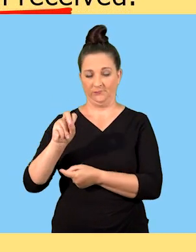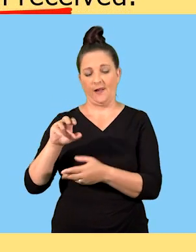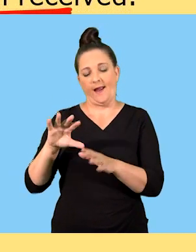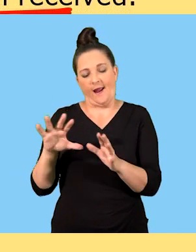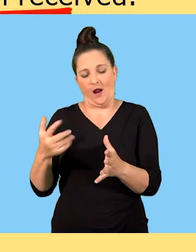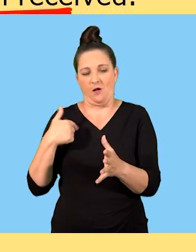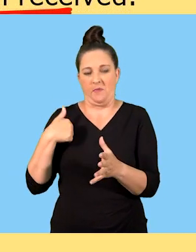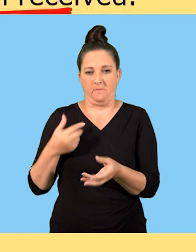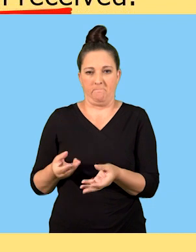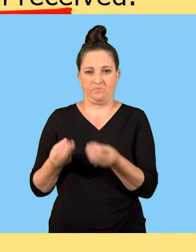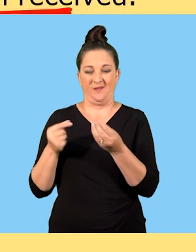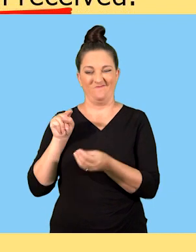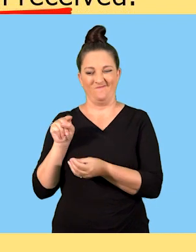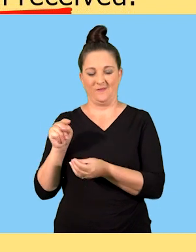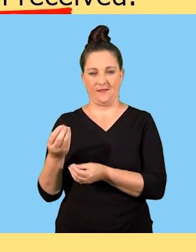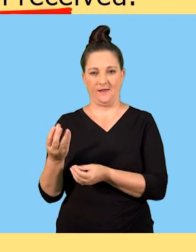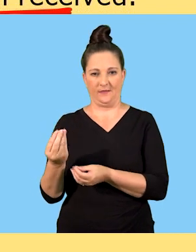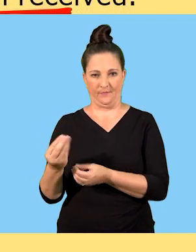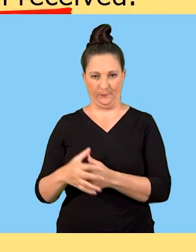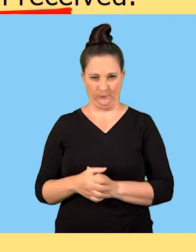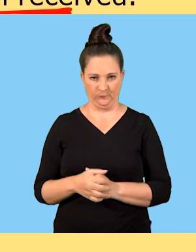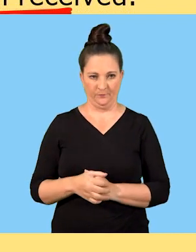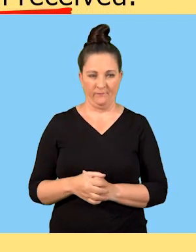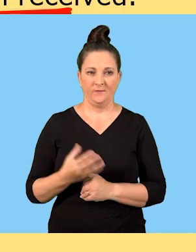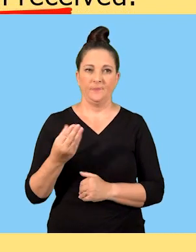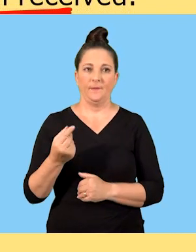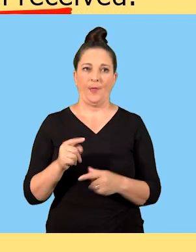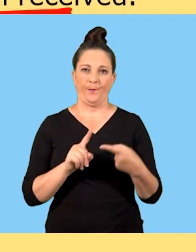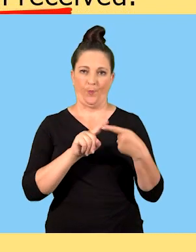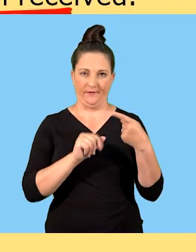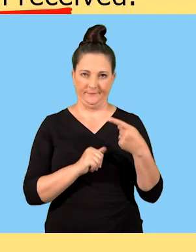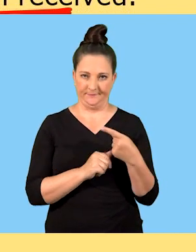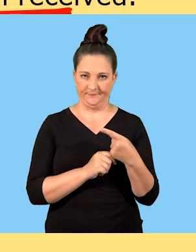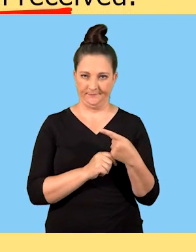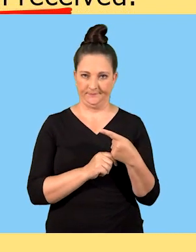16,560. That is how you do adjustment number 1.